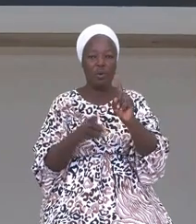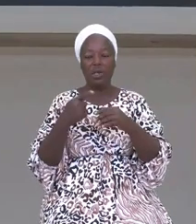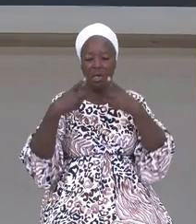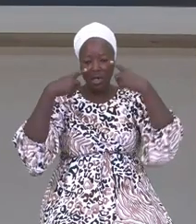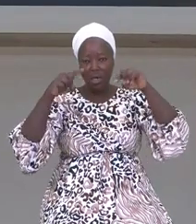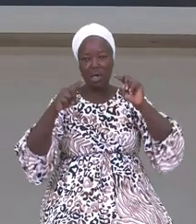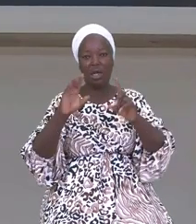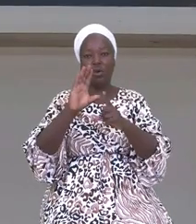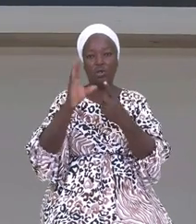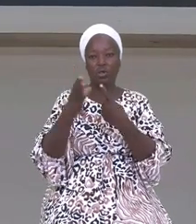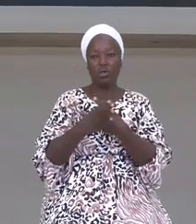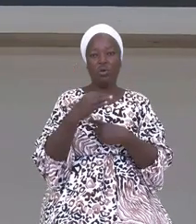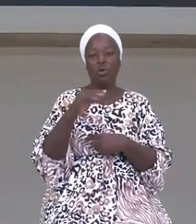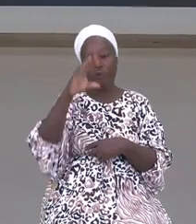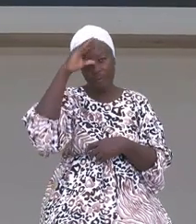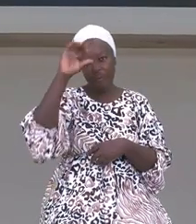of man's